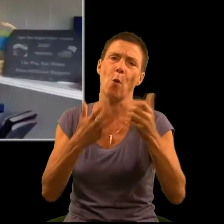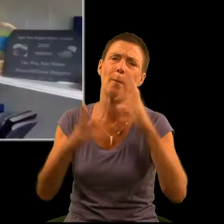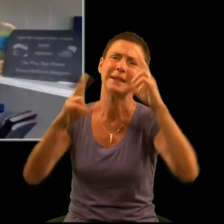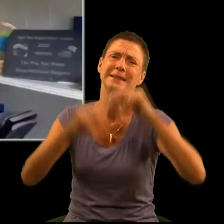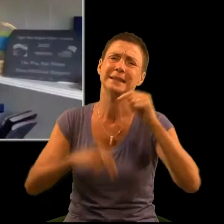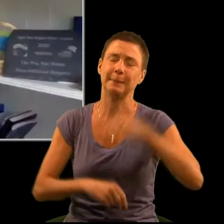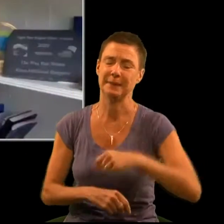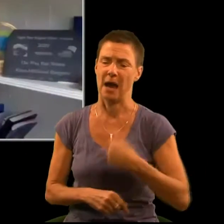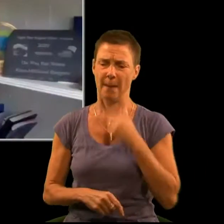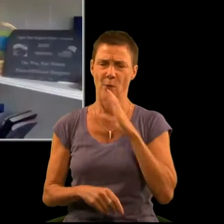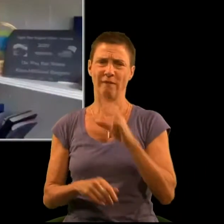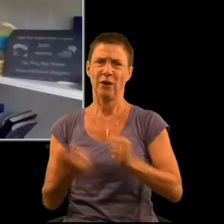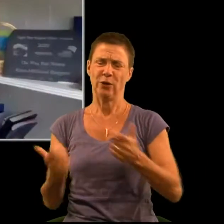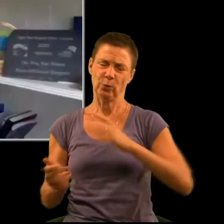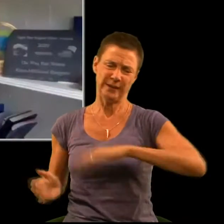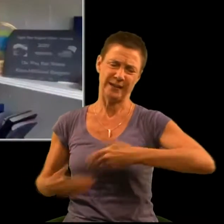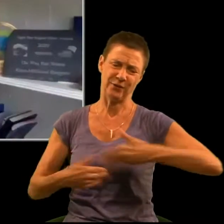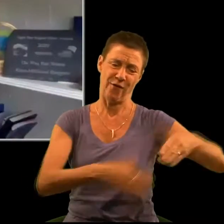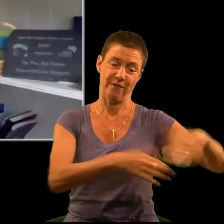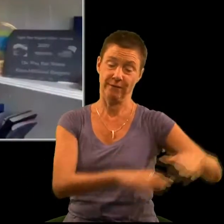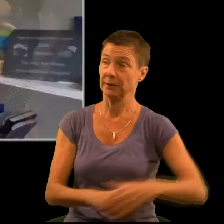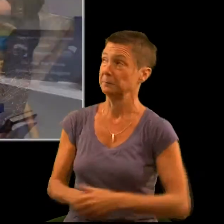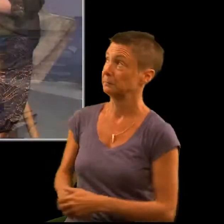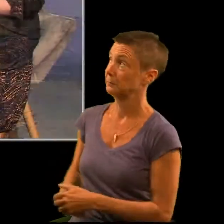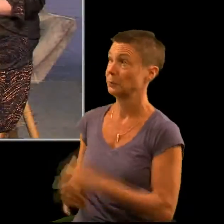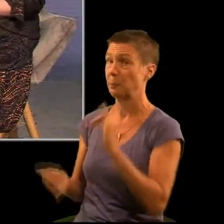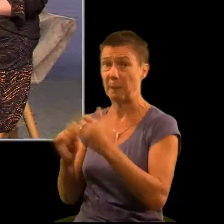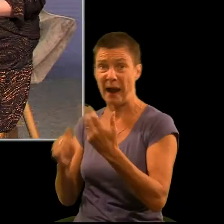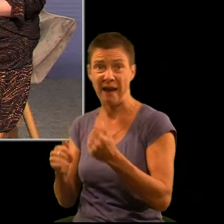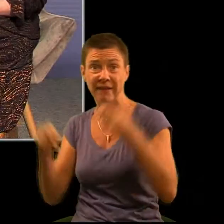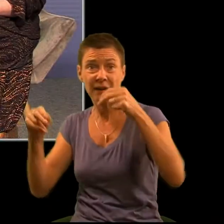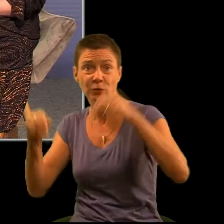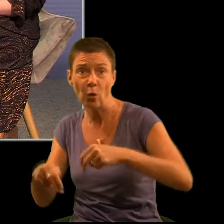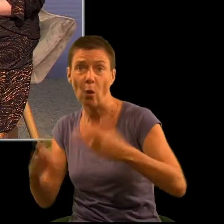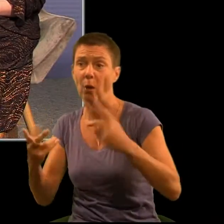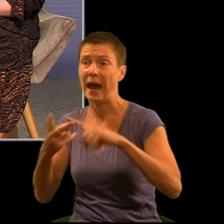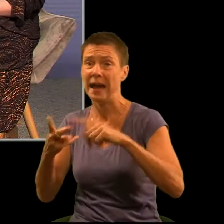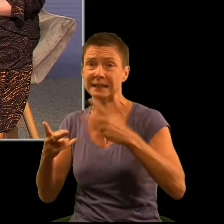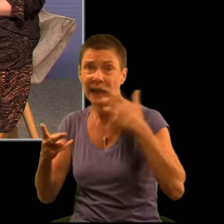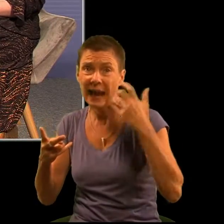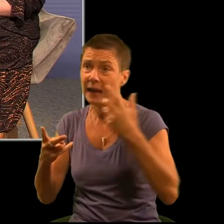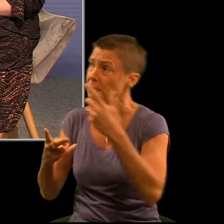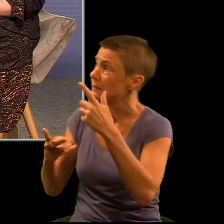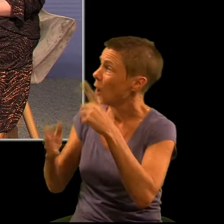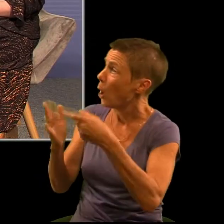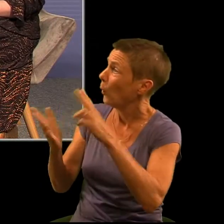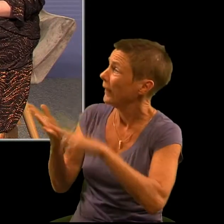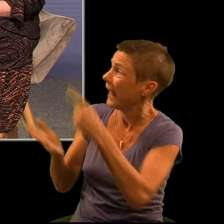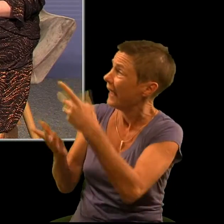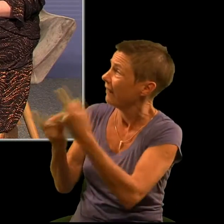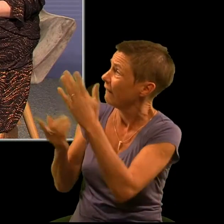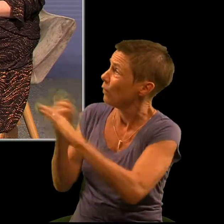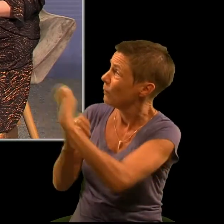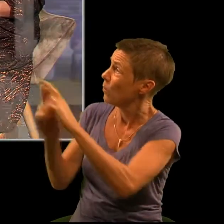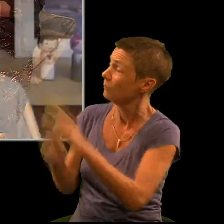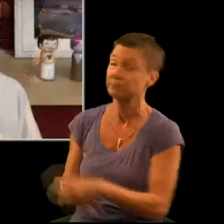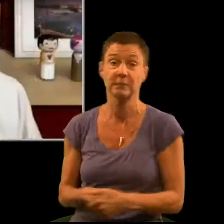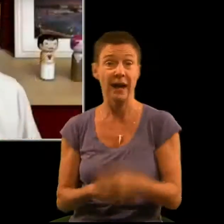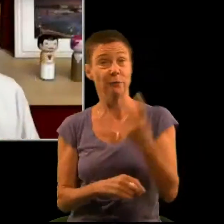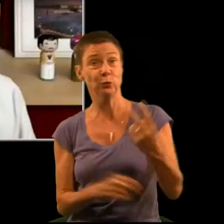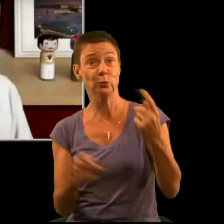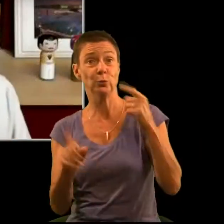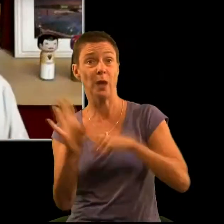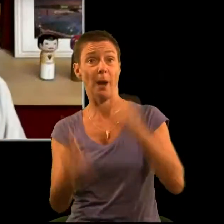not very good at kicking her off. So we might have a cat, we might have a dog. Eoin, any possible interlopers from your house? I have 2 young